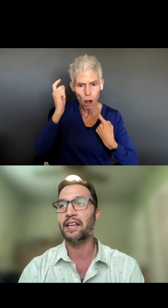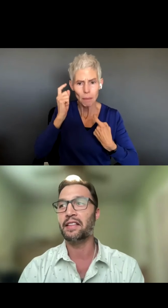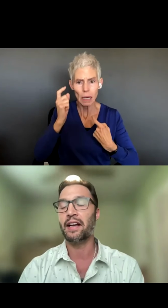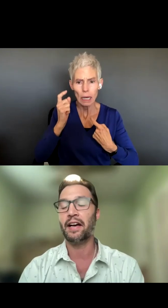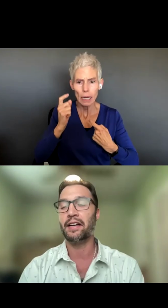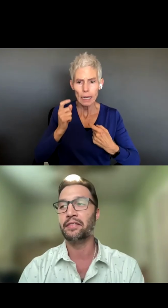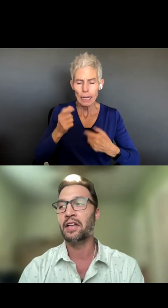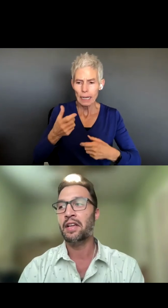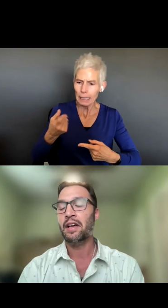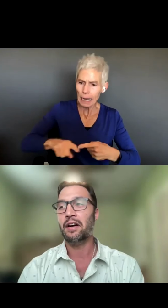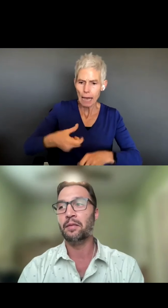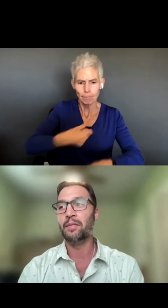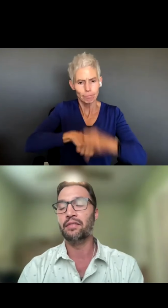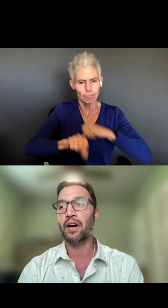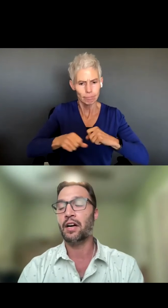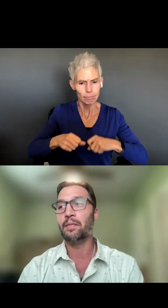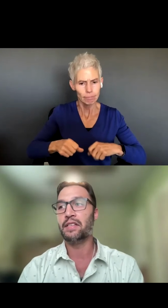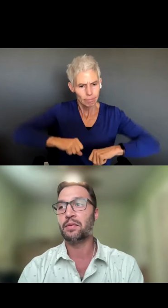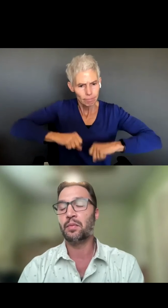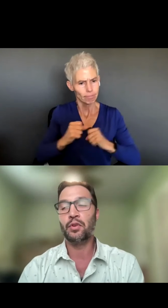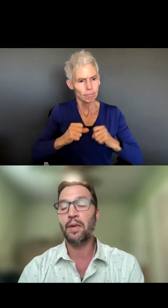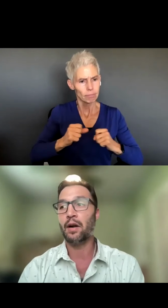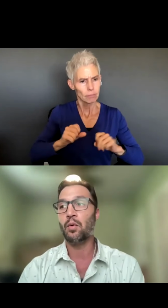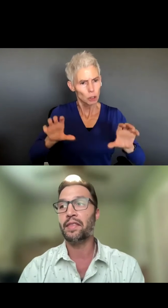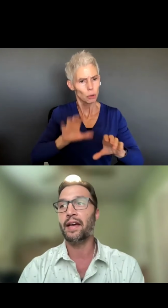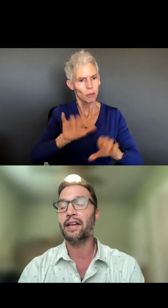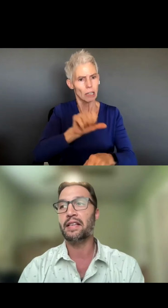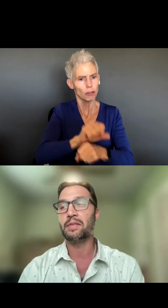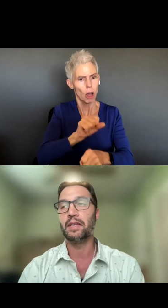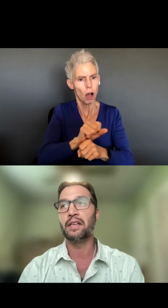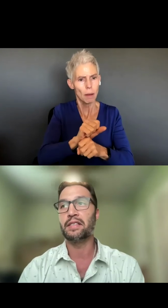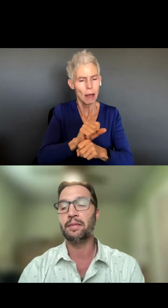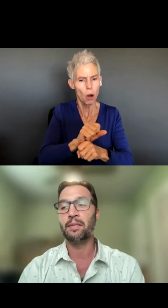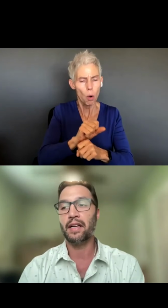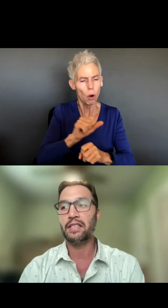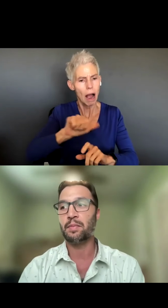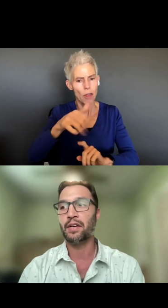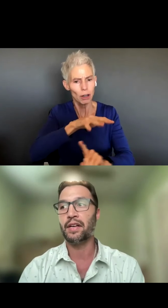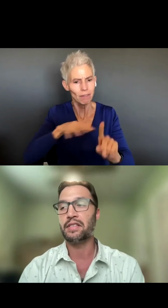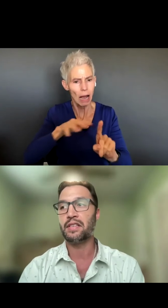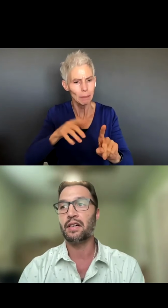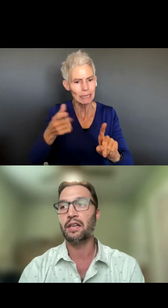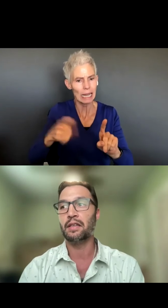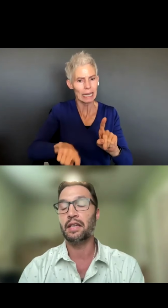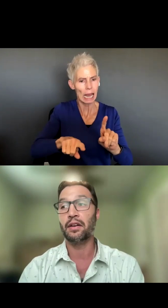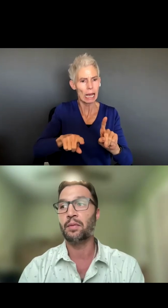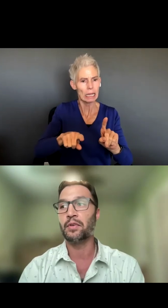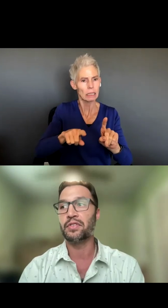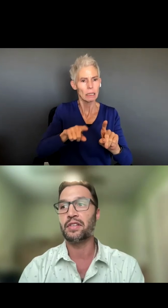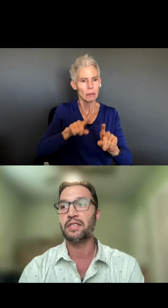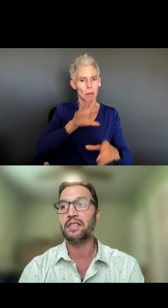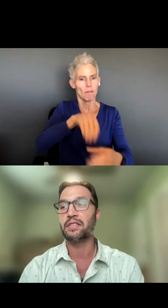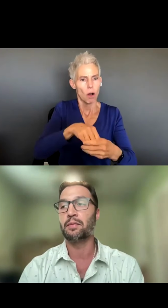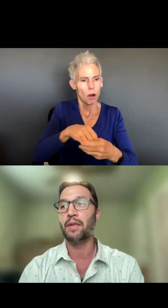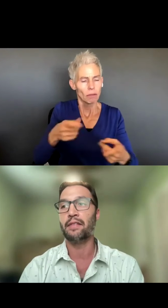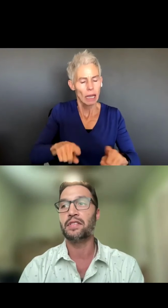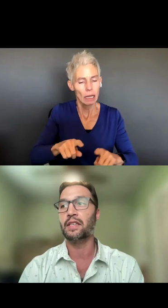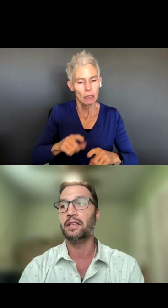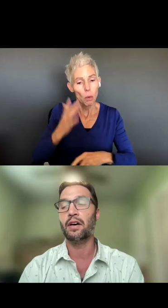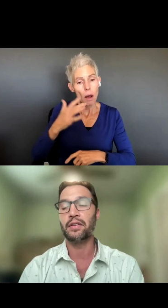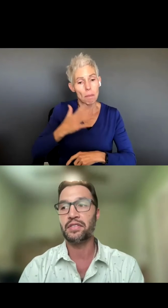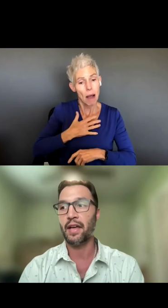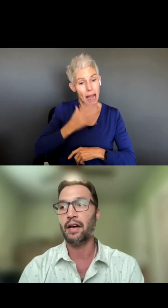or take that kind of environments, no matter what that is, because in my experience, in the criminal justice system,